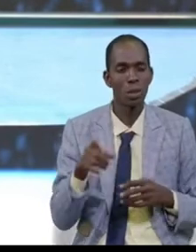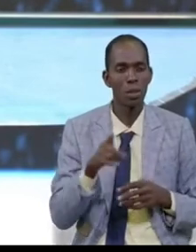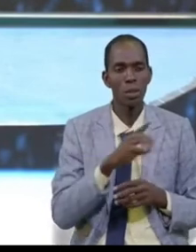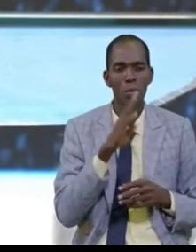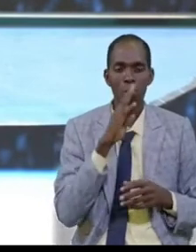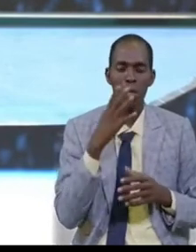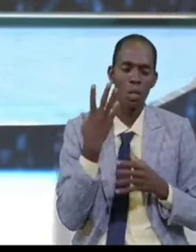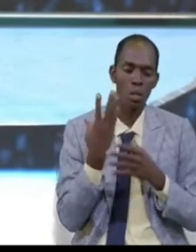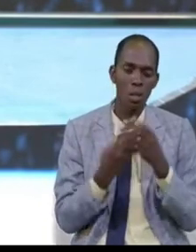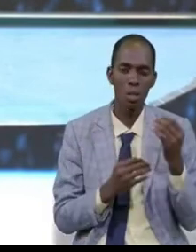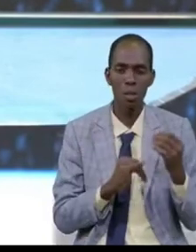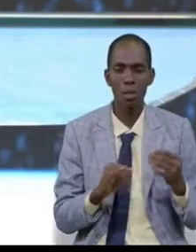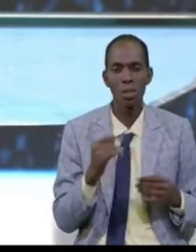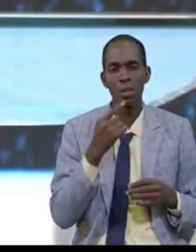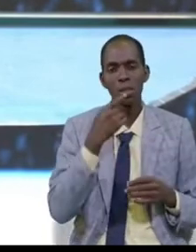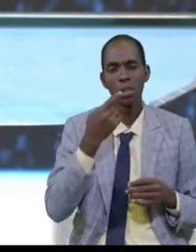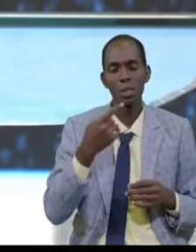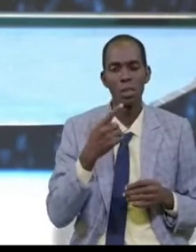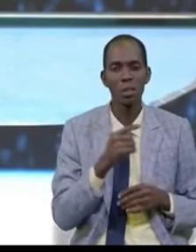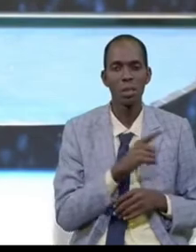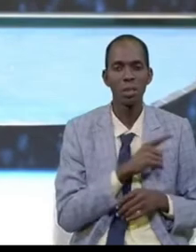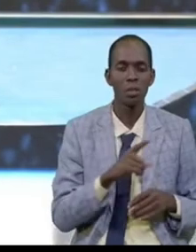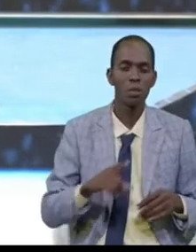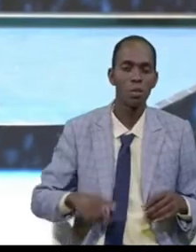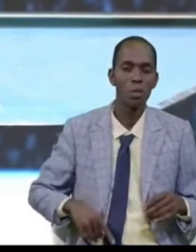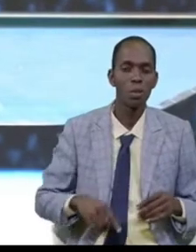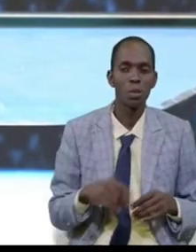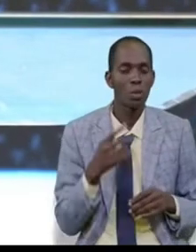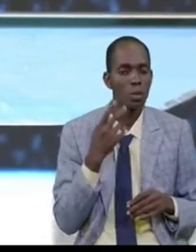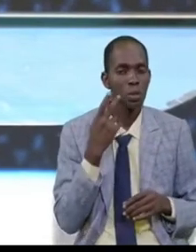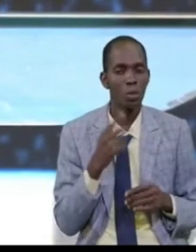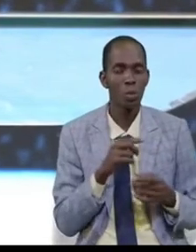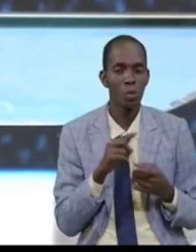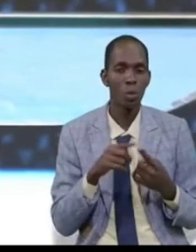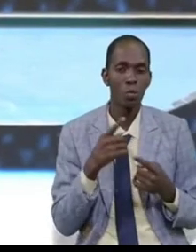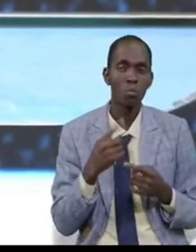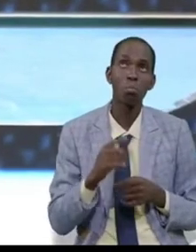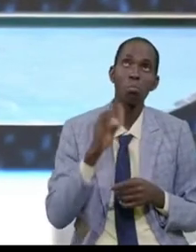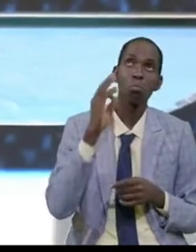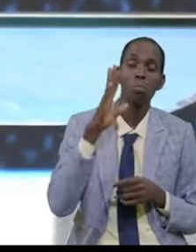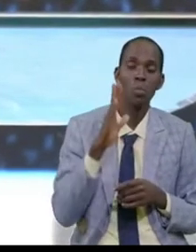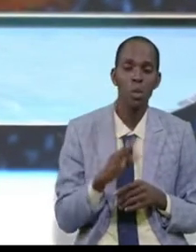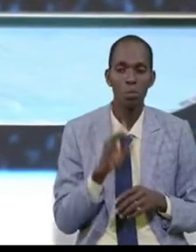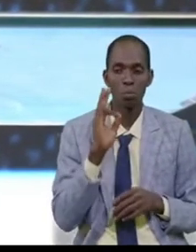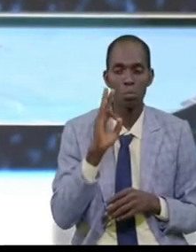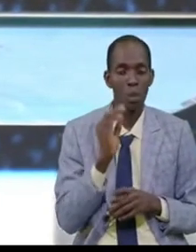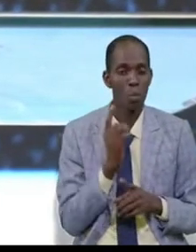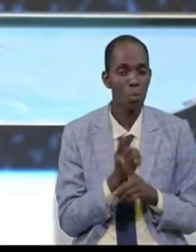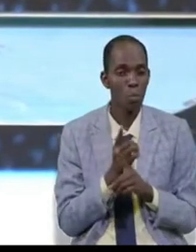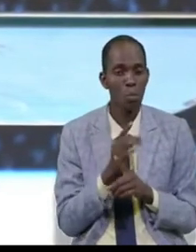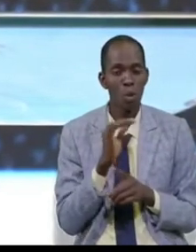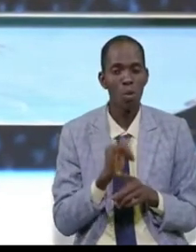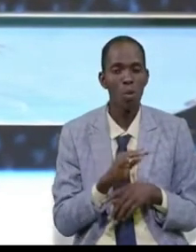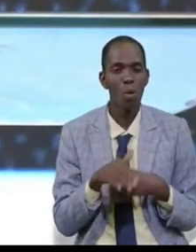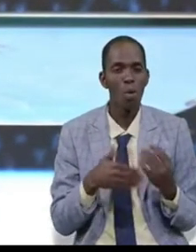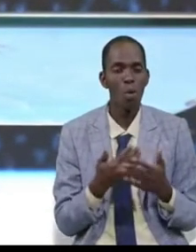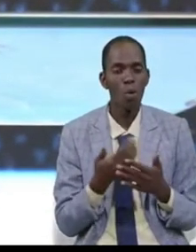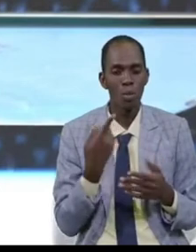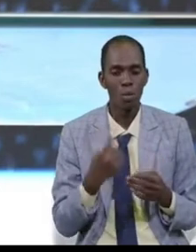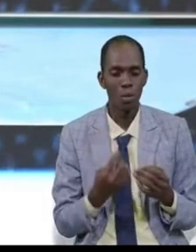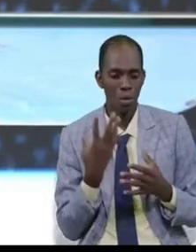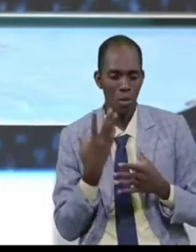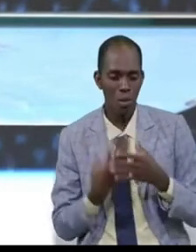lacking, says the Lord. When the ministers minister appropriately, perfectly, all the lacks in the body